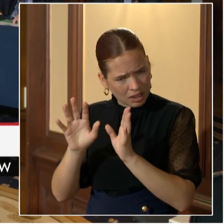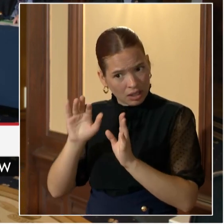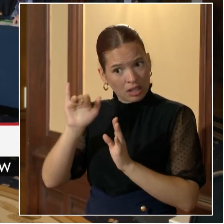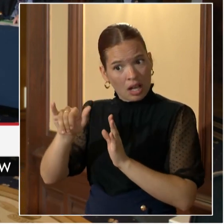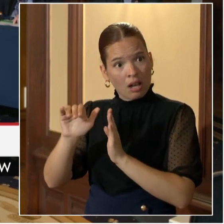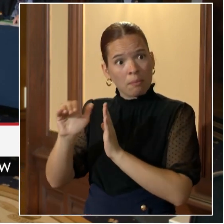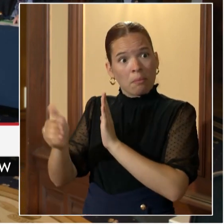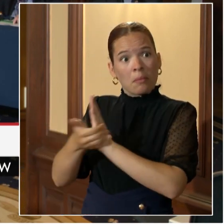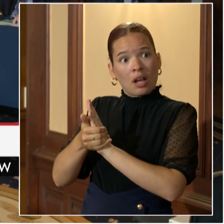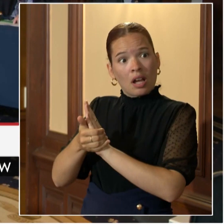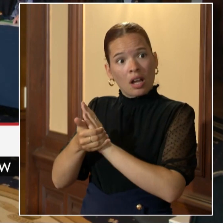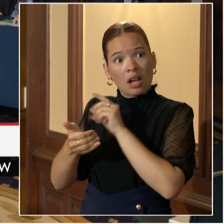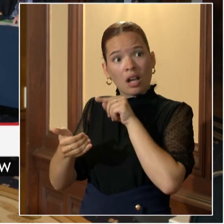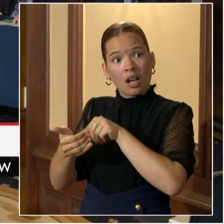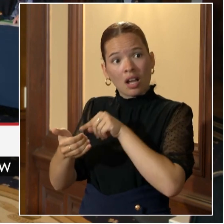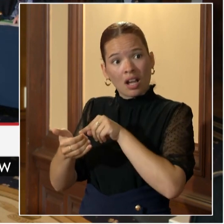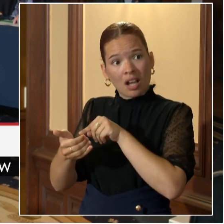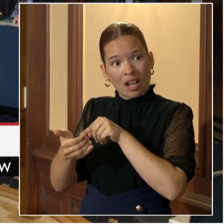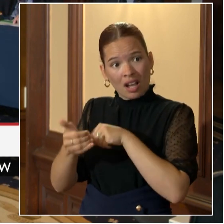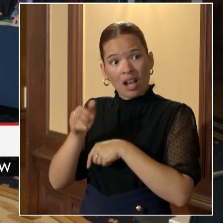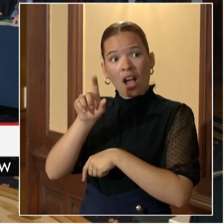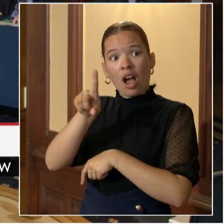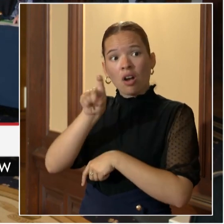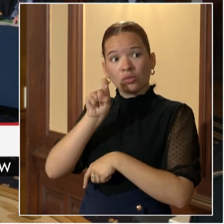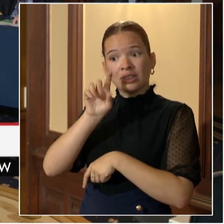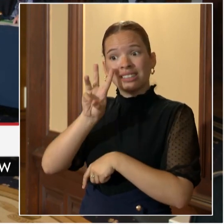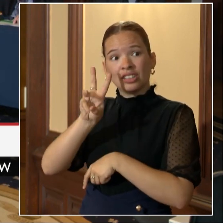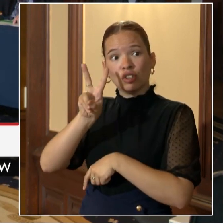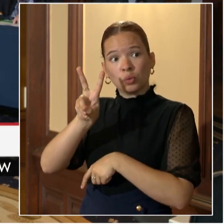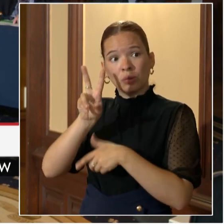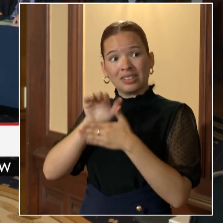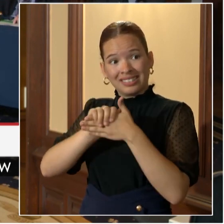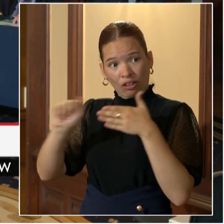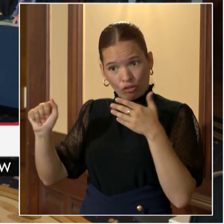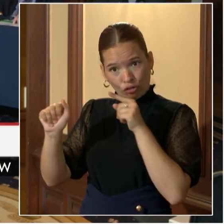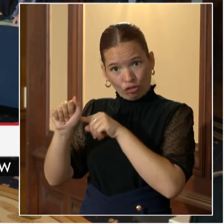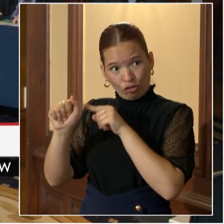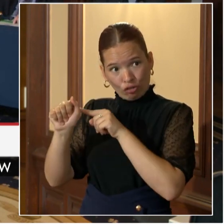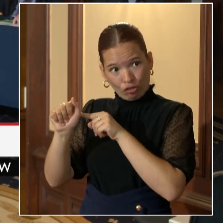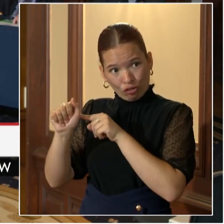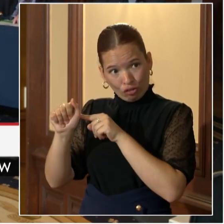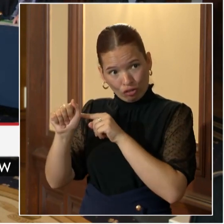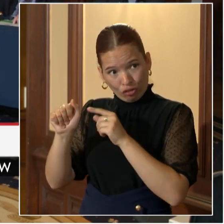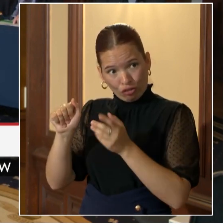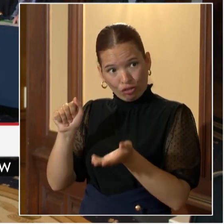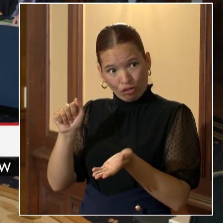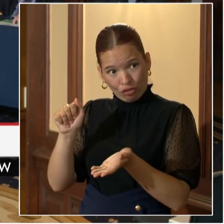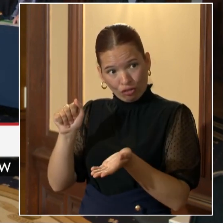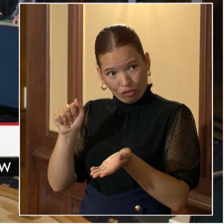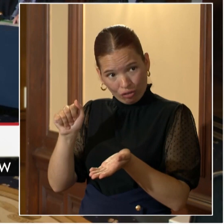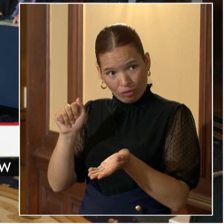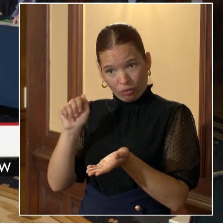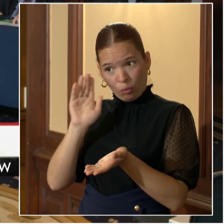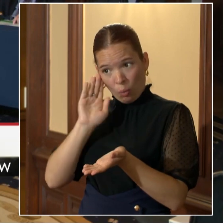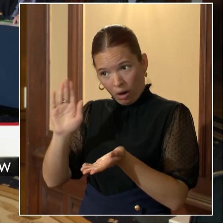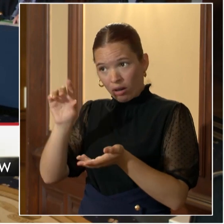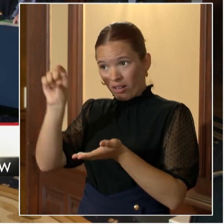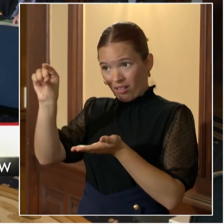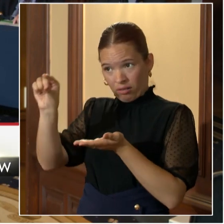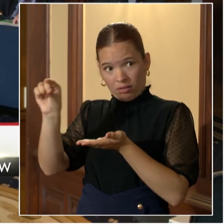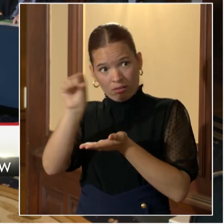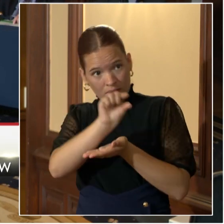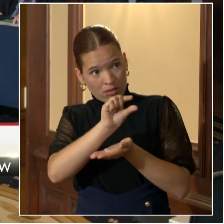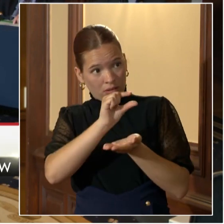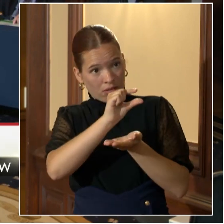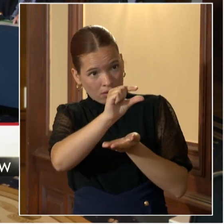$162,000 and divide it in 3? It would be to make sure I also have an FTE. The executive director has a business